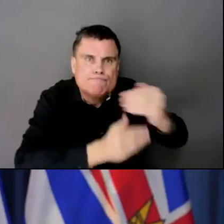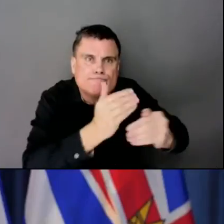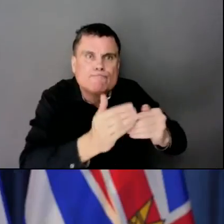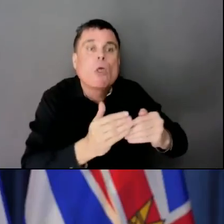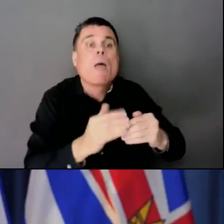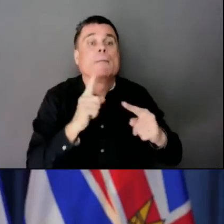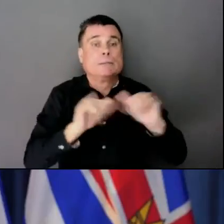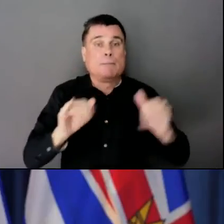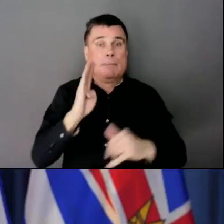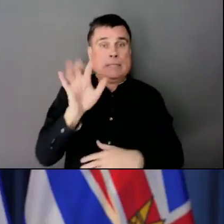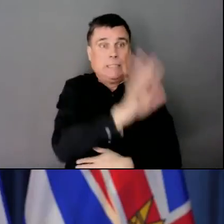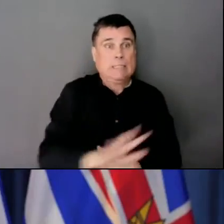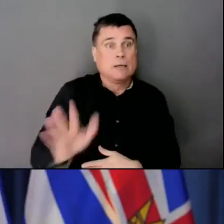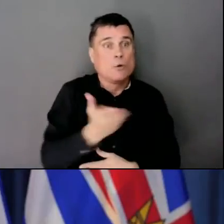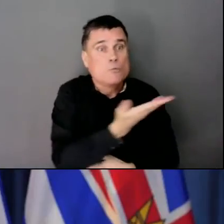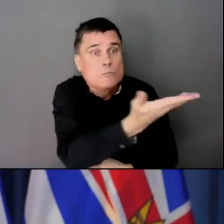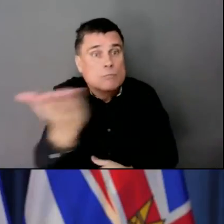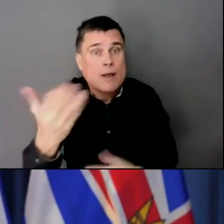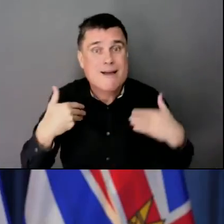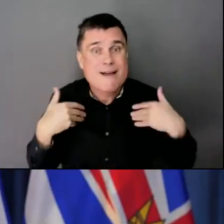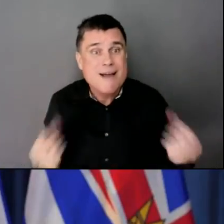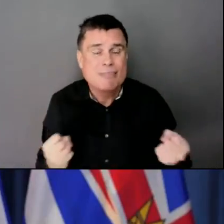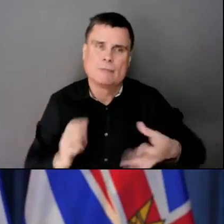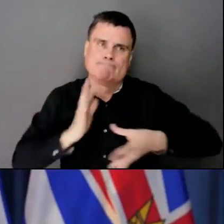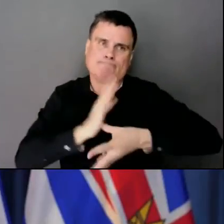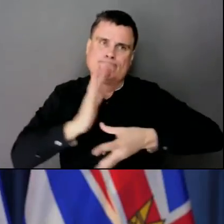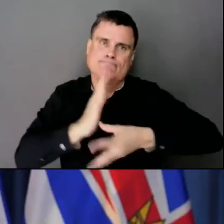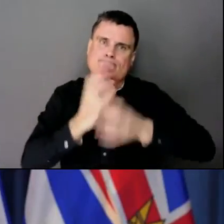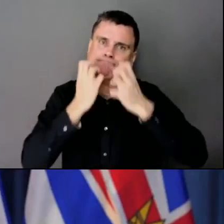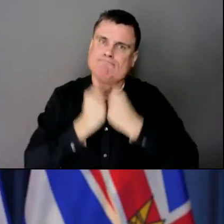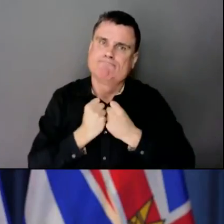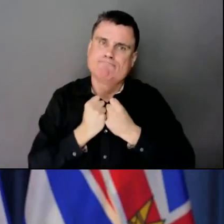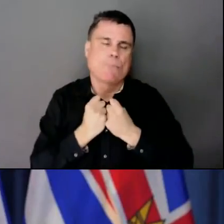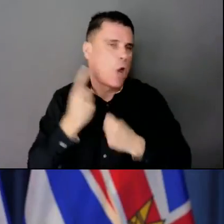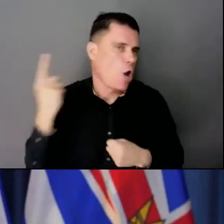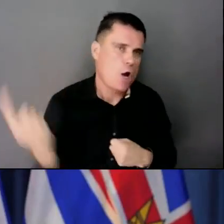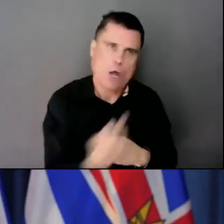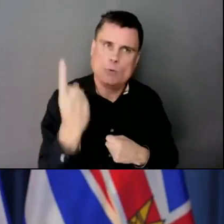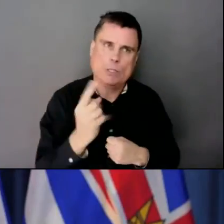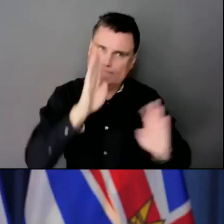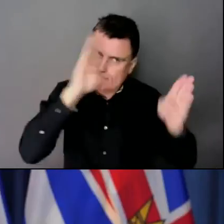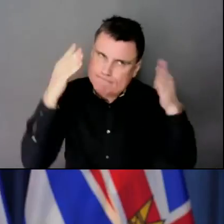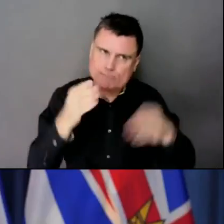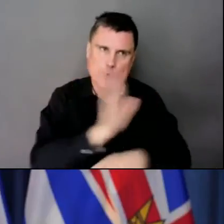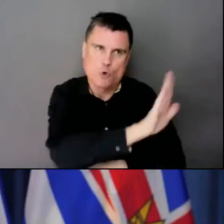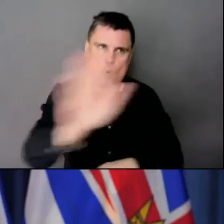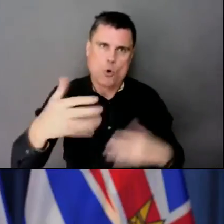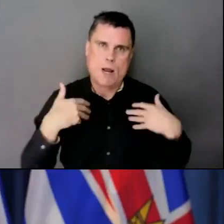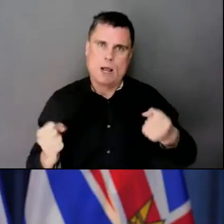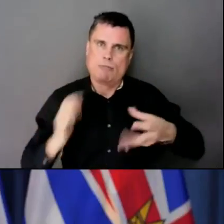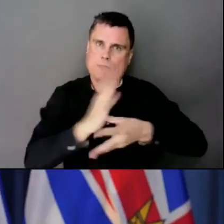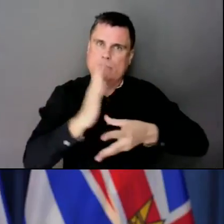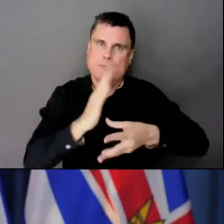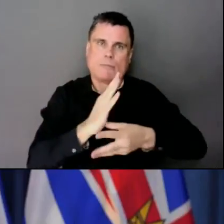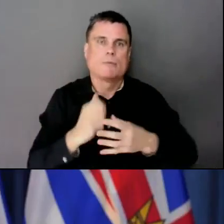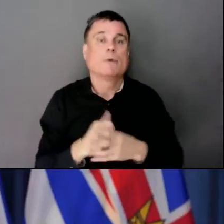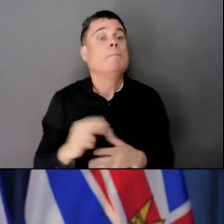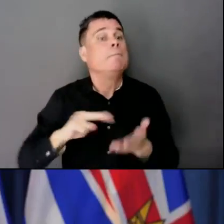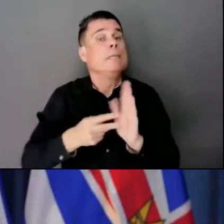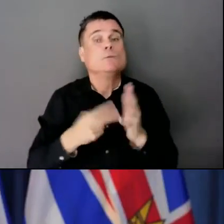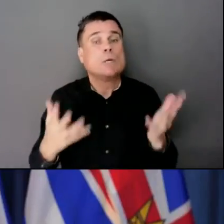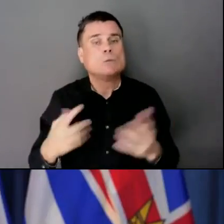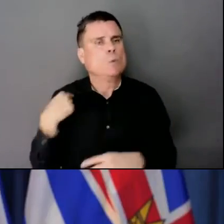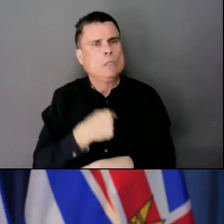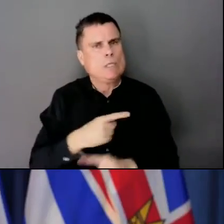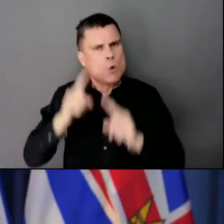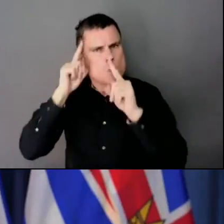day, every day. And so to keep with that, I want to ensure that we're going to be making sure that you get what you need, but you also need to do your